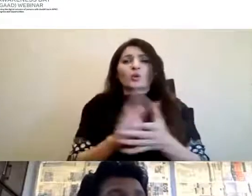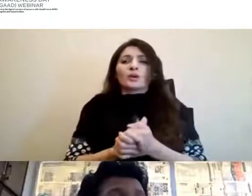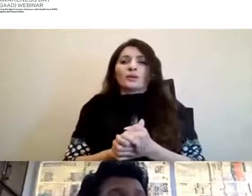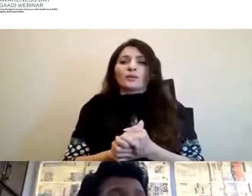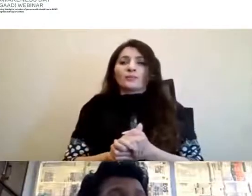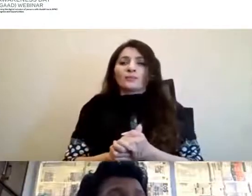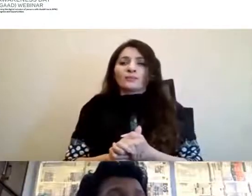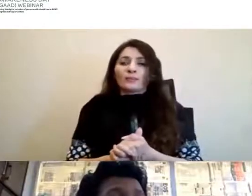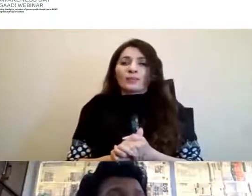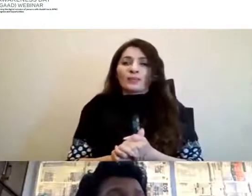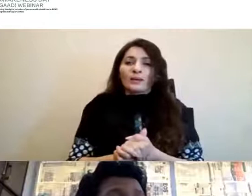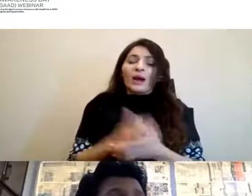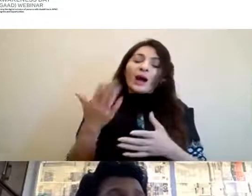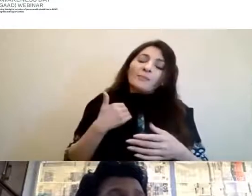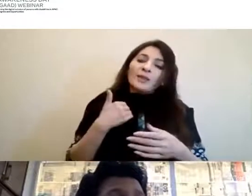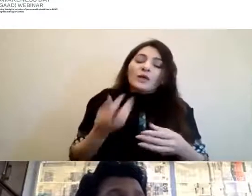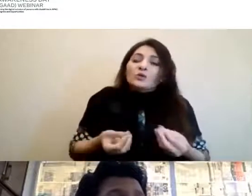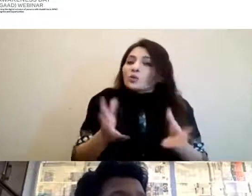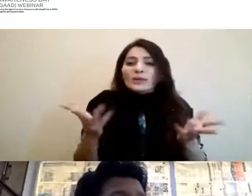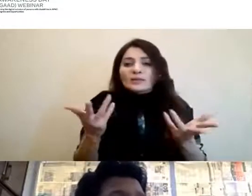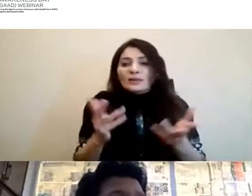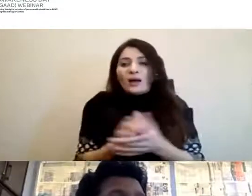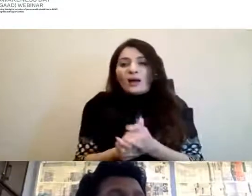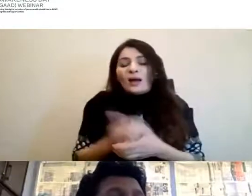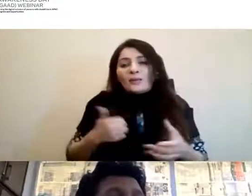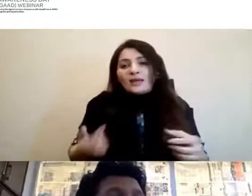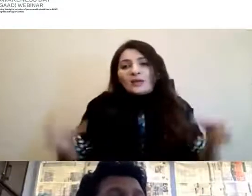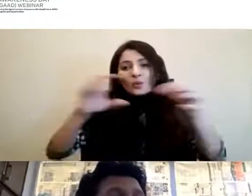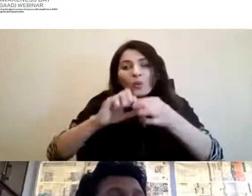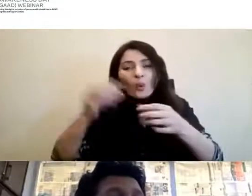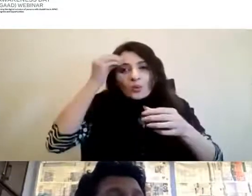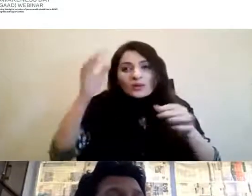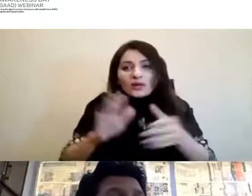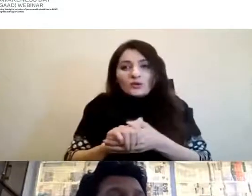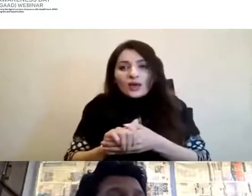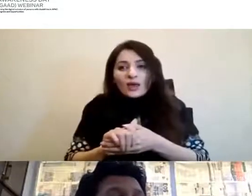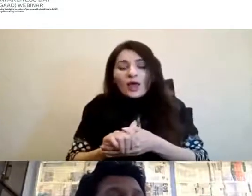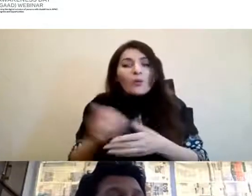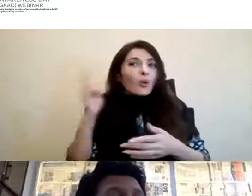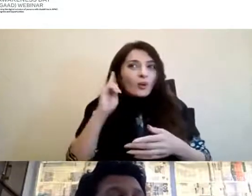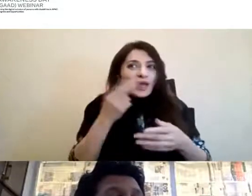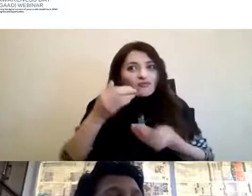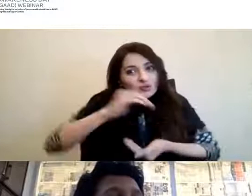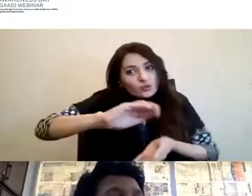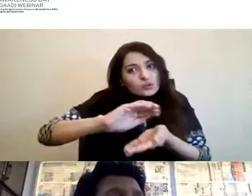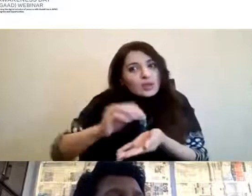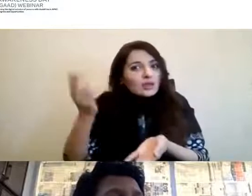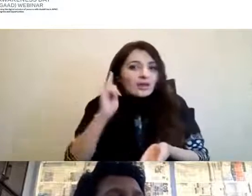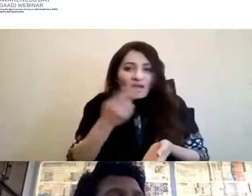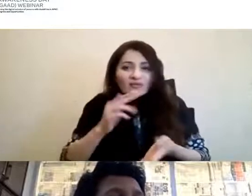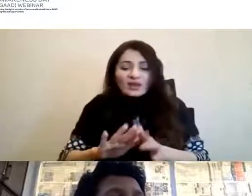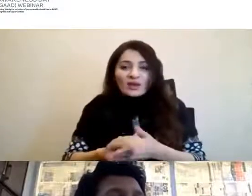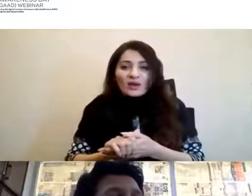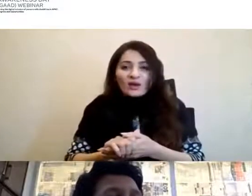It's how we started. Basically, one of my co-founders, who's Vamek, he's deaf by birth, and he was in the 5th grade when he was kicked out of